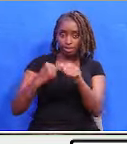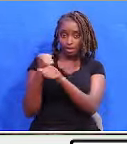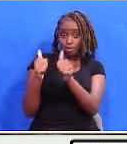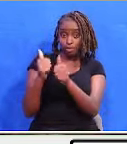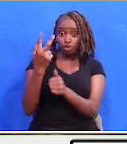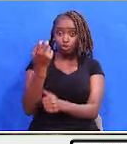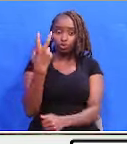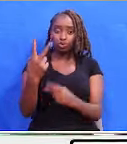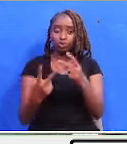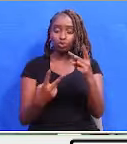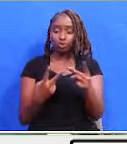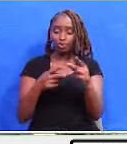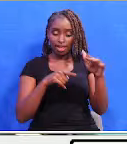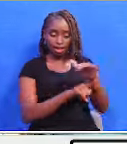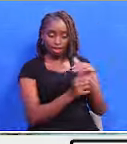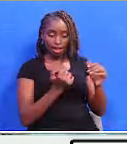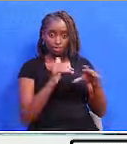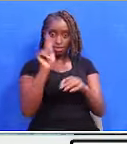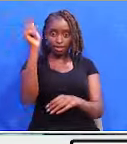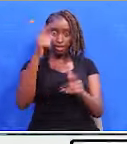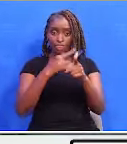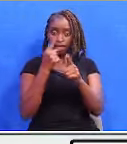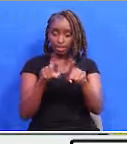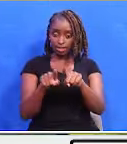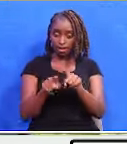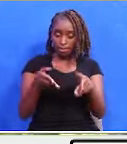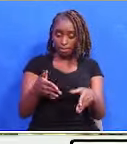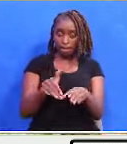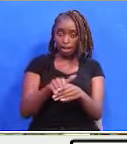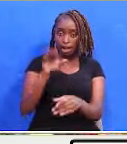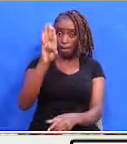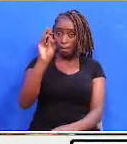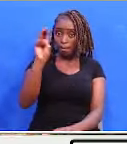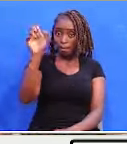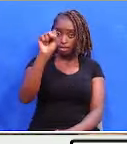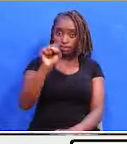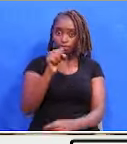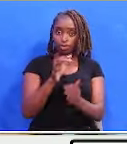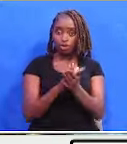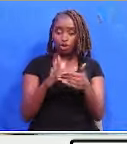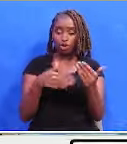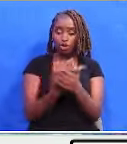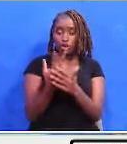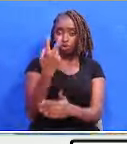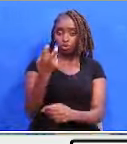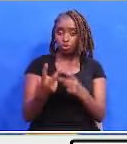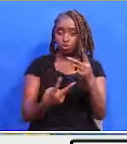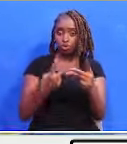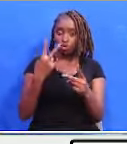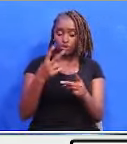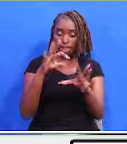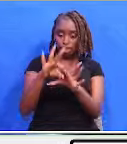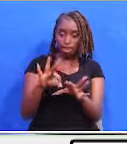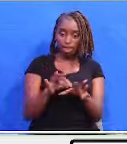entry into Kenya and her visible presence at the Bomas of Kenya at the height of the 2022 general elections